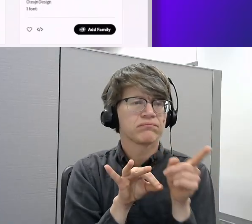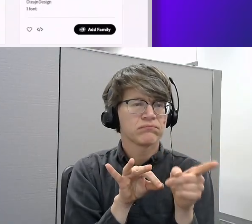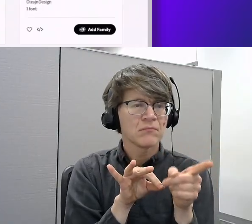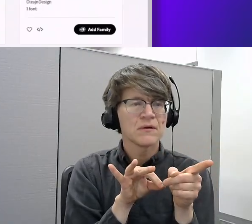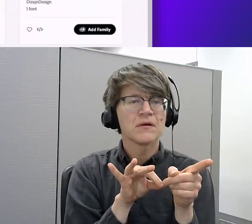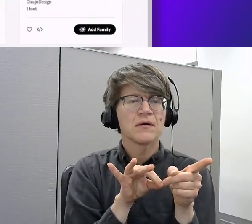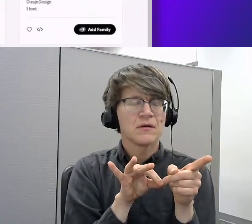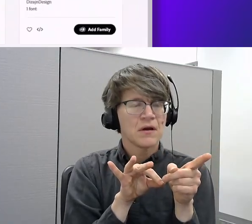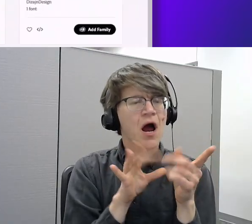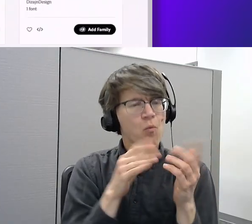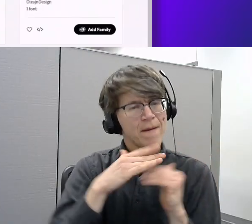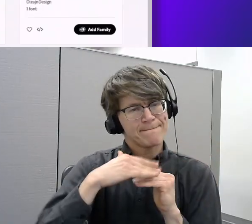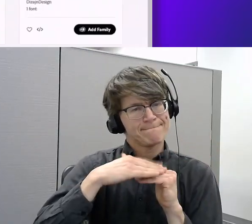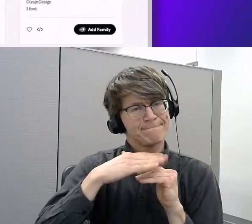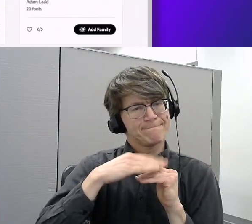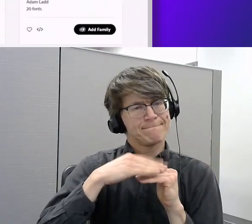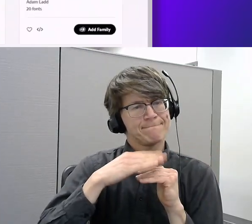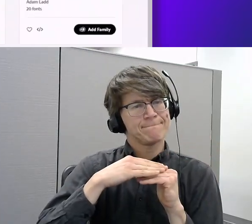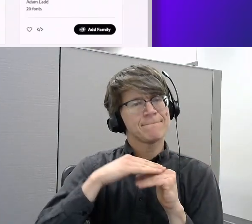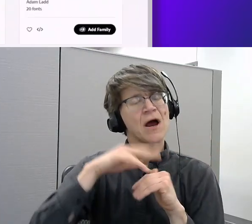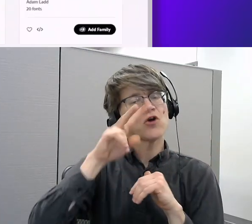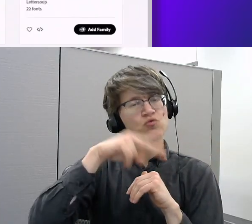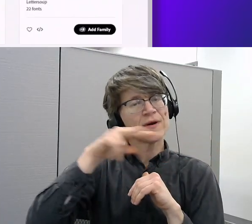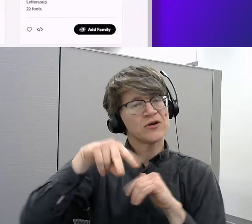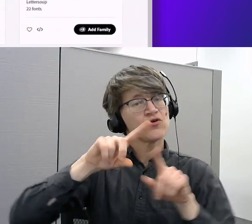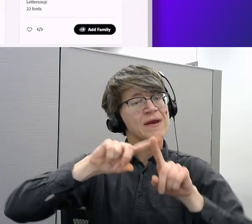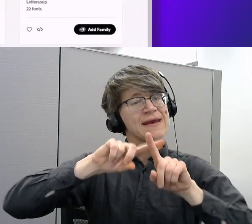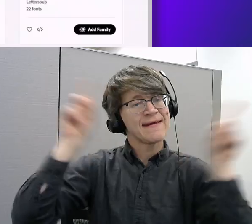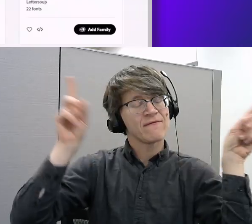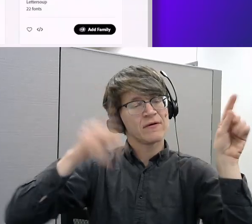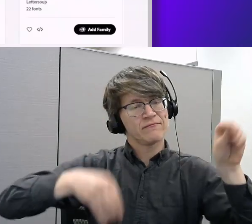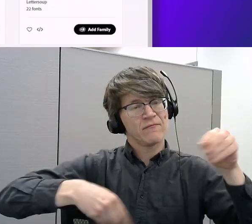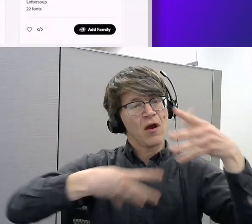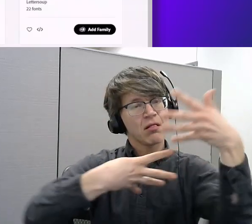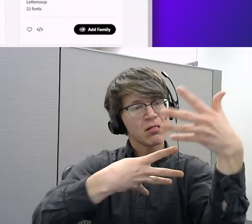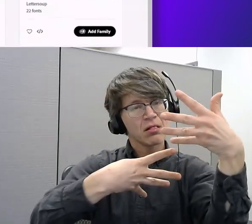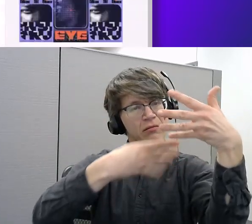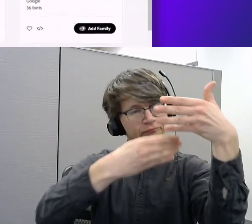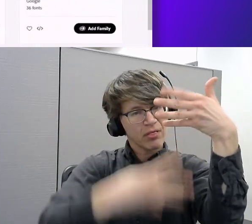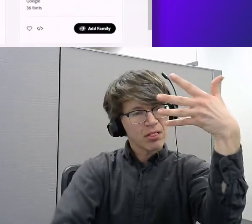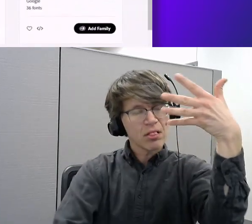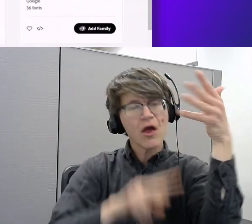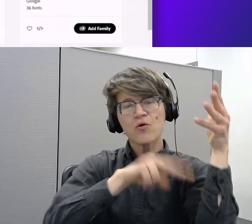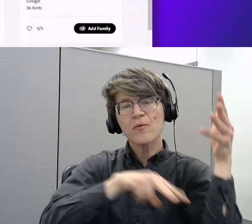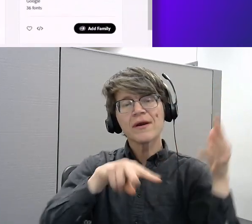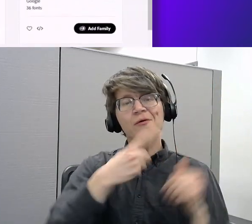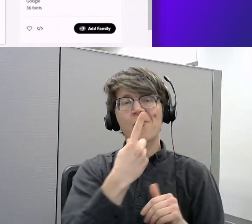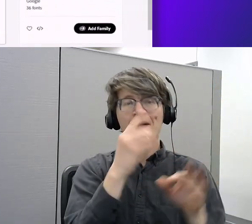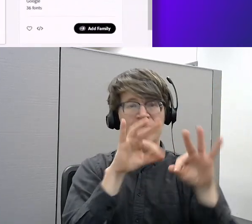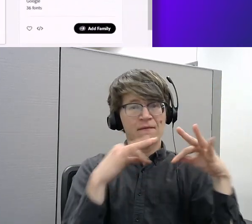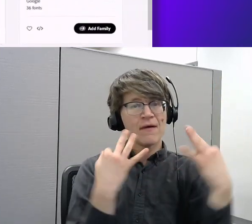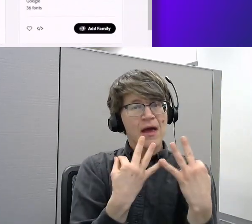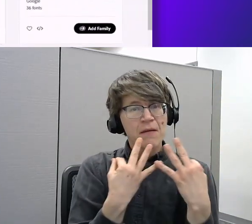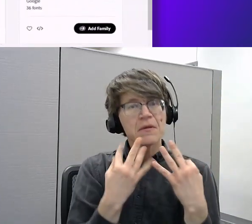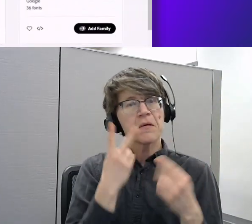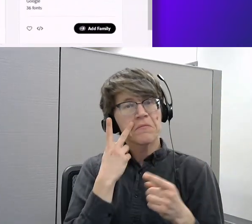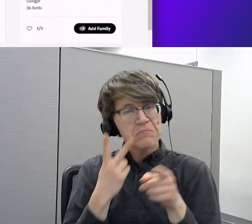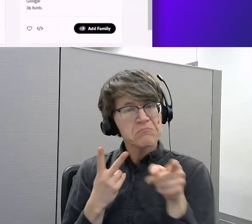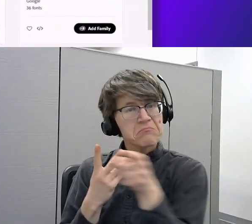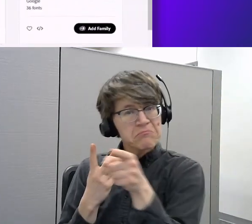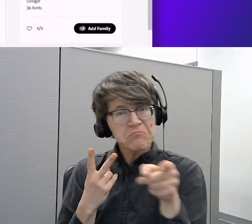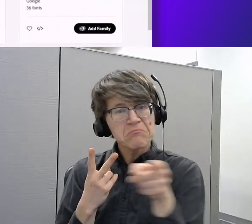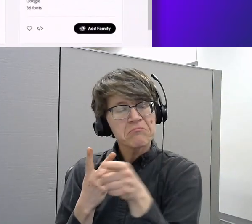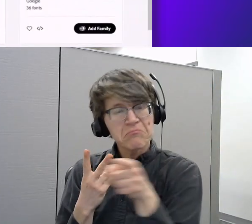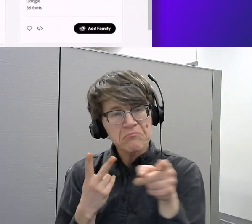at least, let's say 20 typefaces within that family. And if I then look at them, you can see how this is